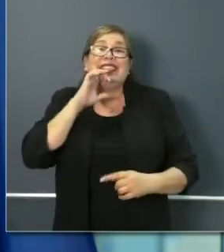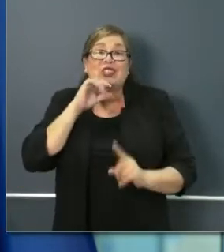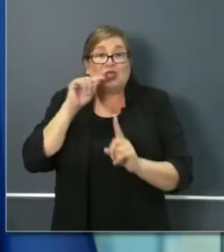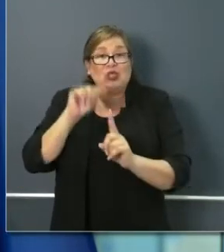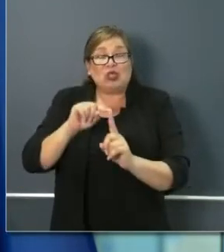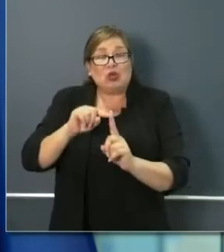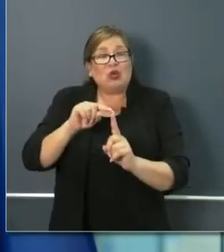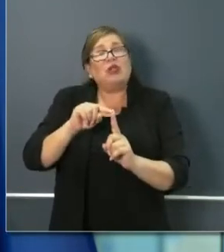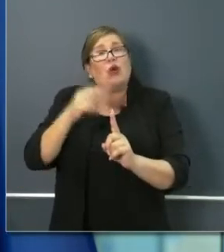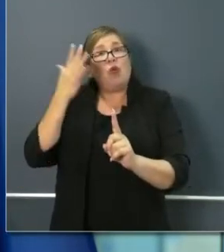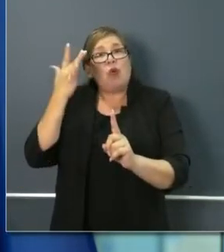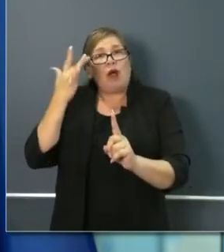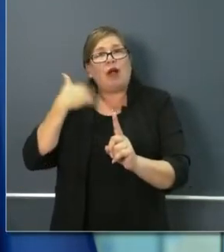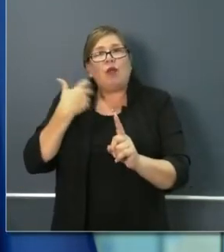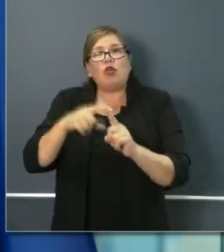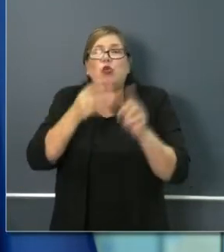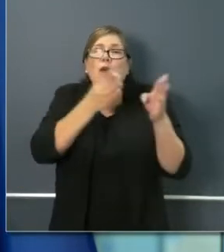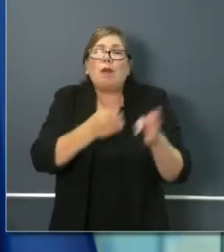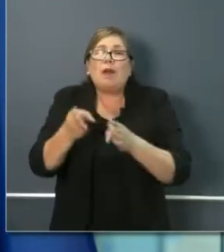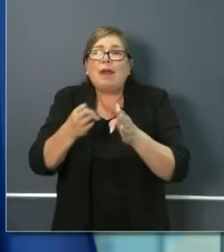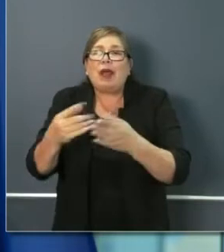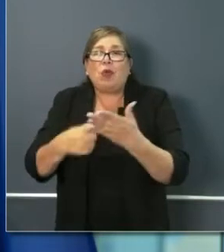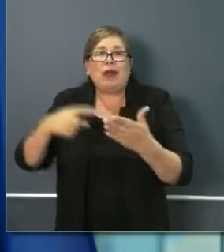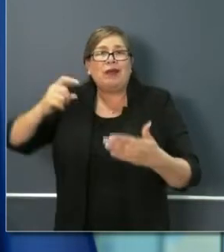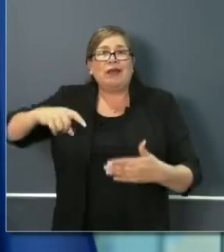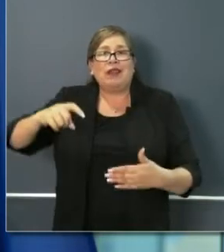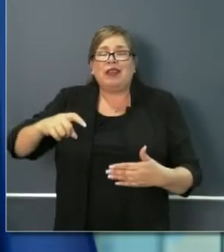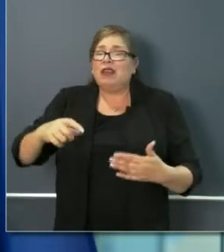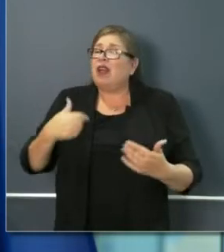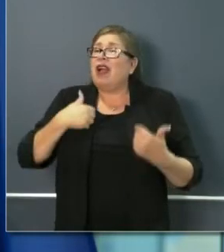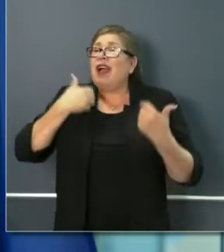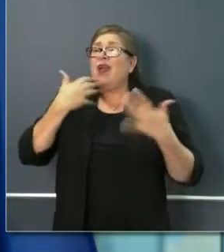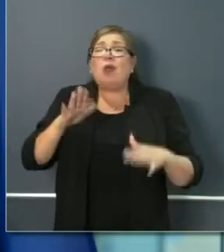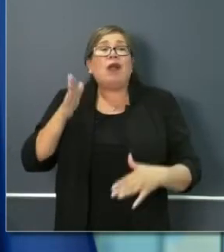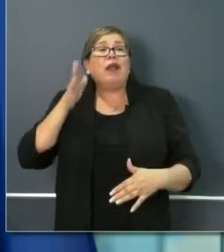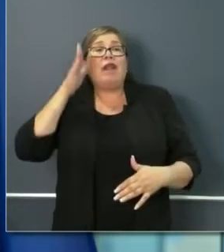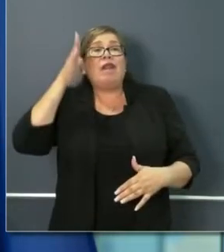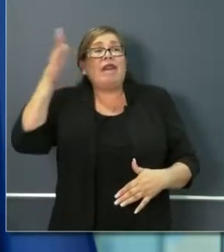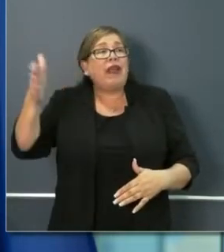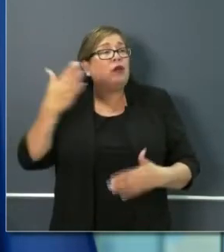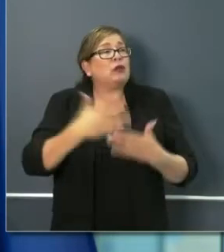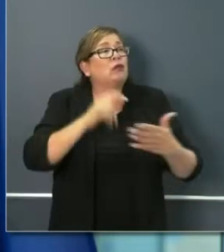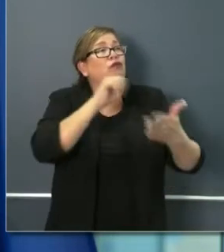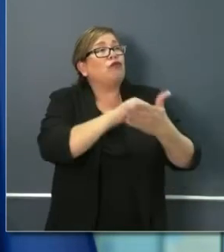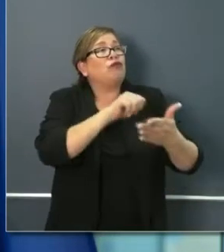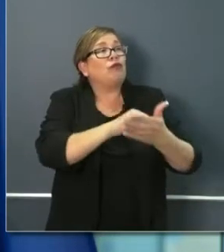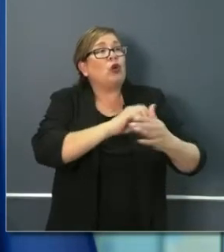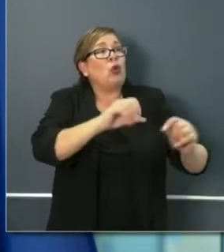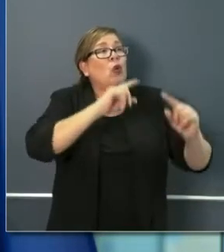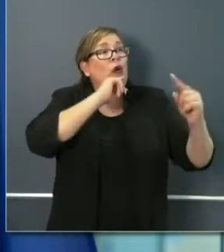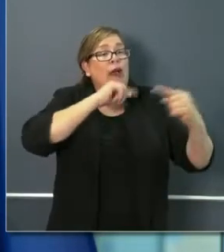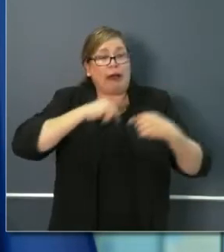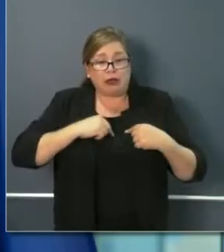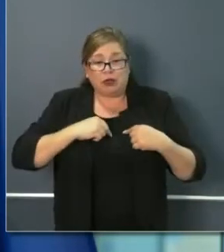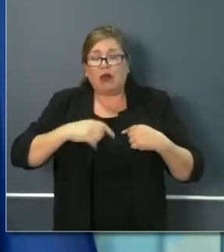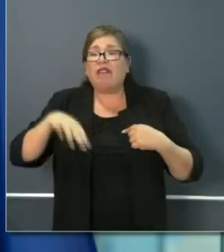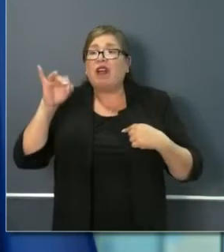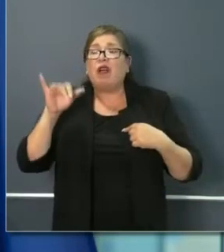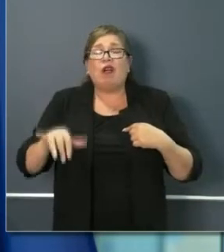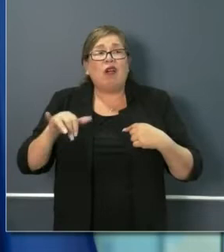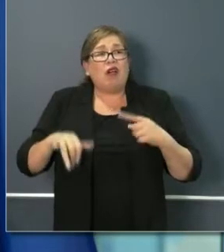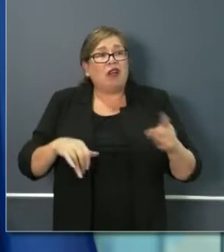headlines, and I don't want to be hearing stories that someone finally knocked on a door and no one answered, only to find out when they opened that